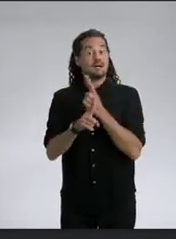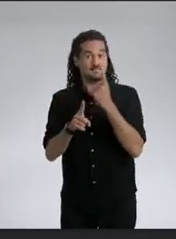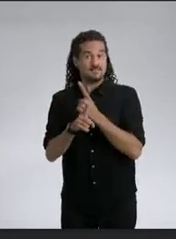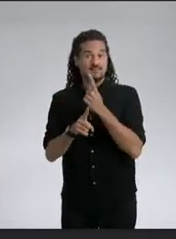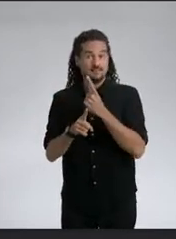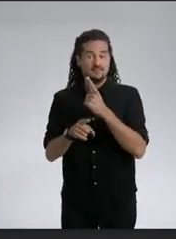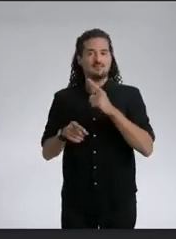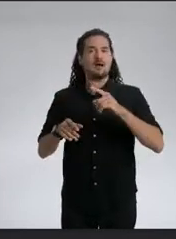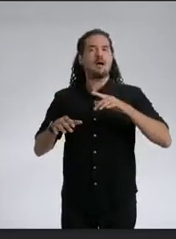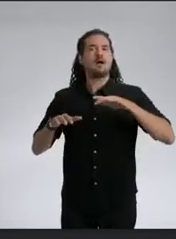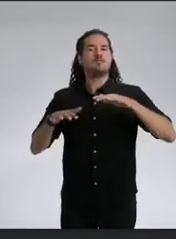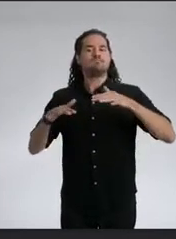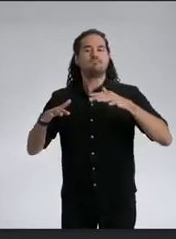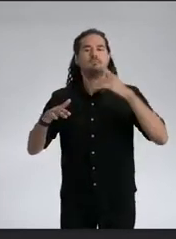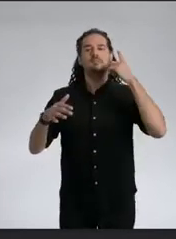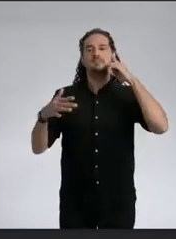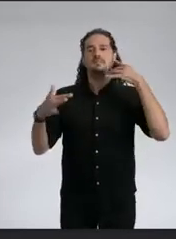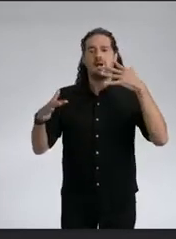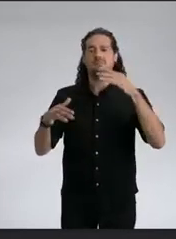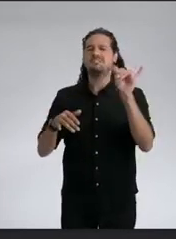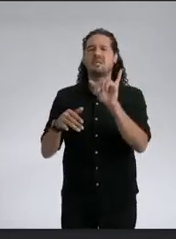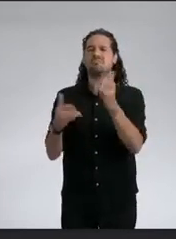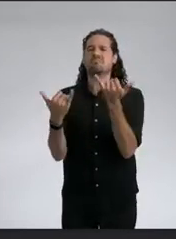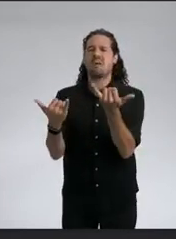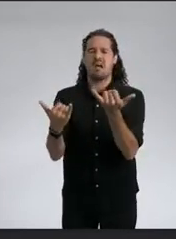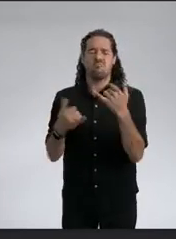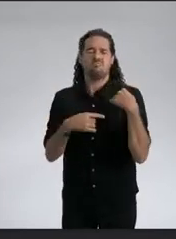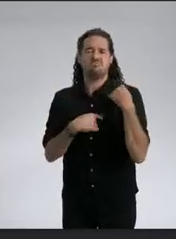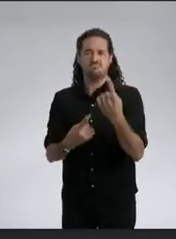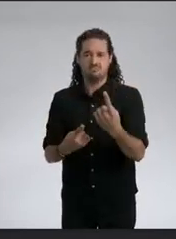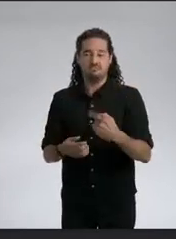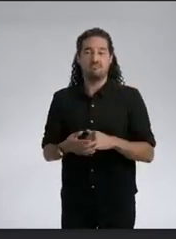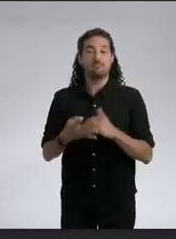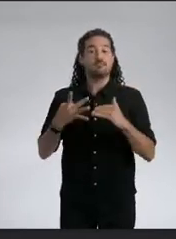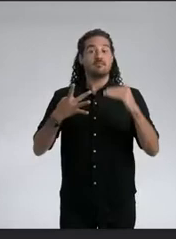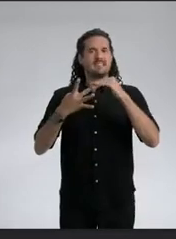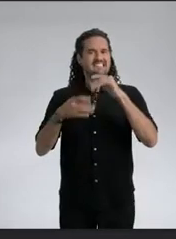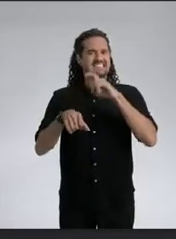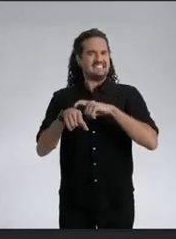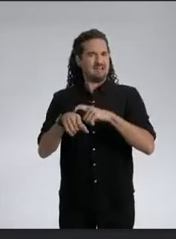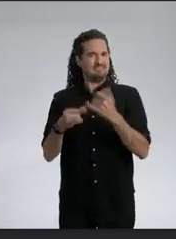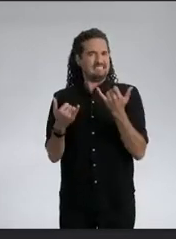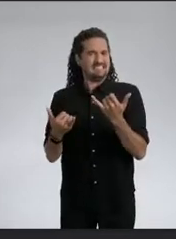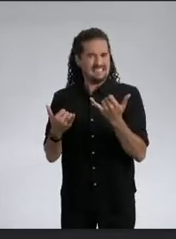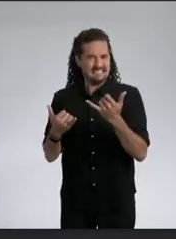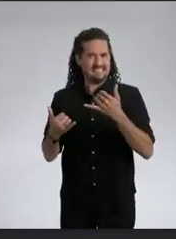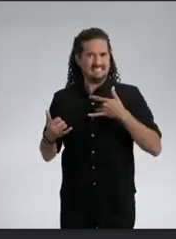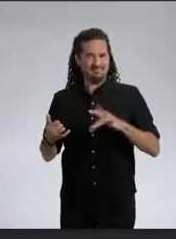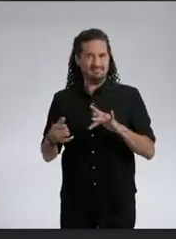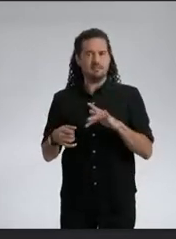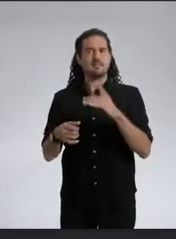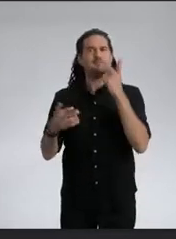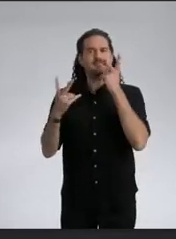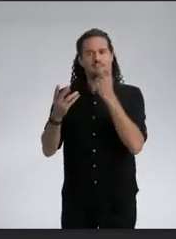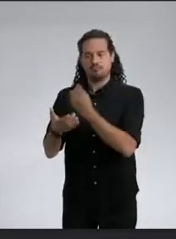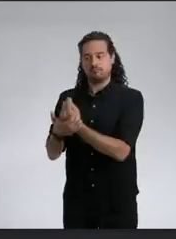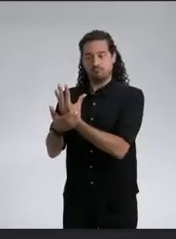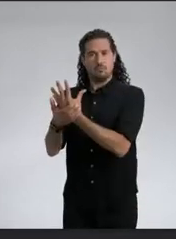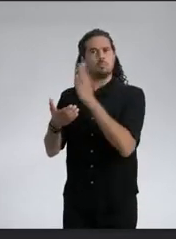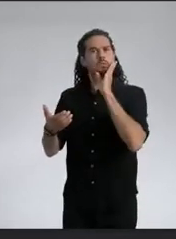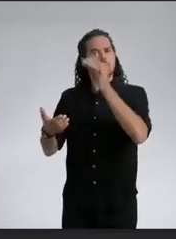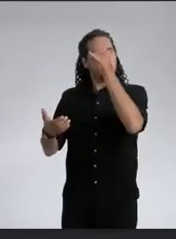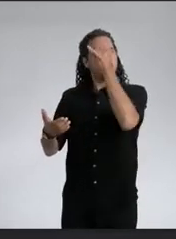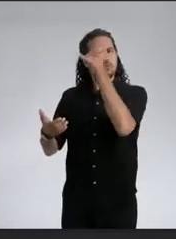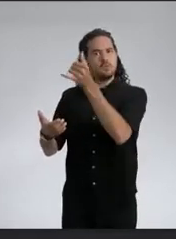like notifications today. Time-sensitive interruptions are designed to visually stand out and hang out on the lock screen a little longer